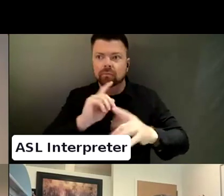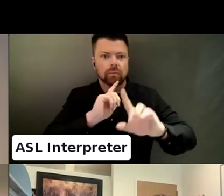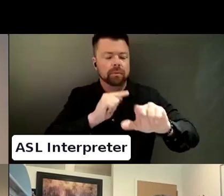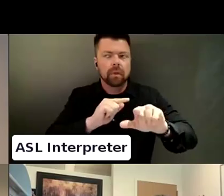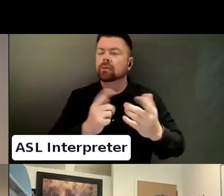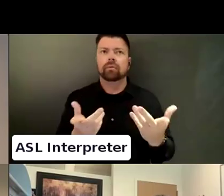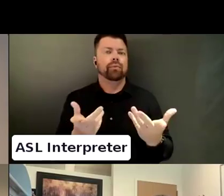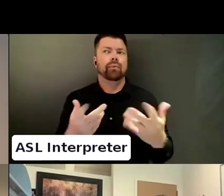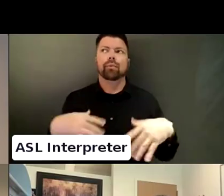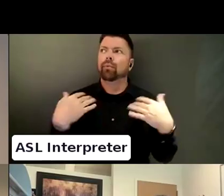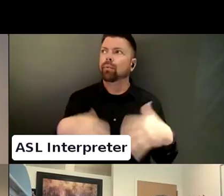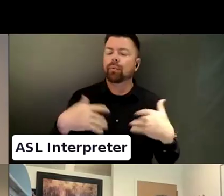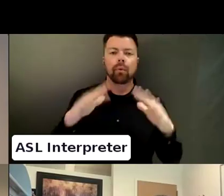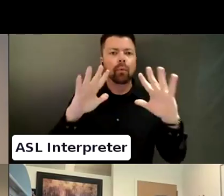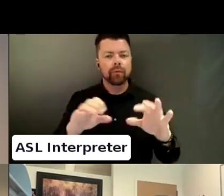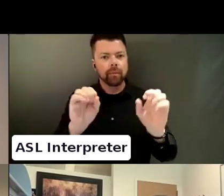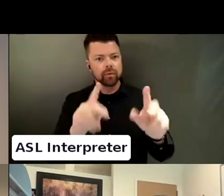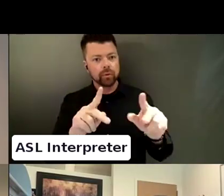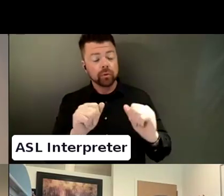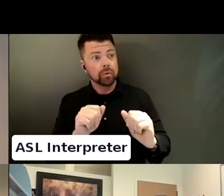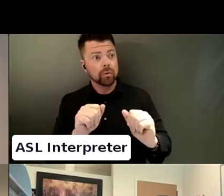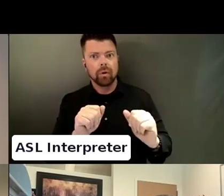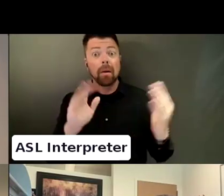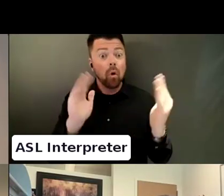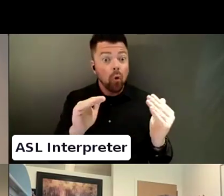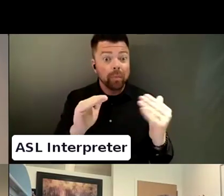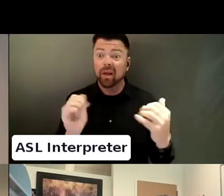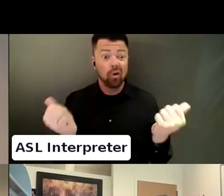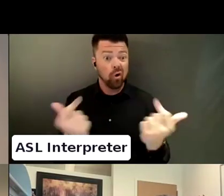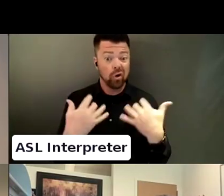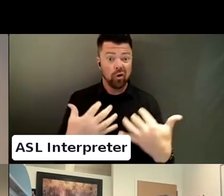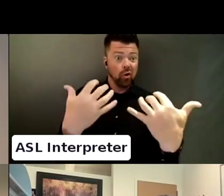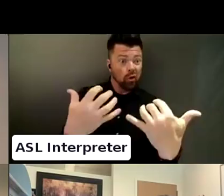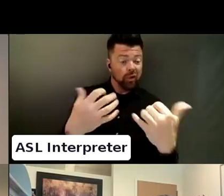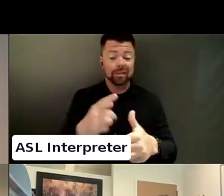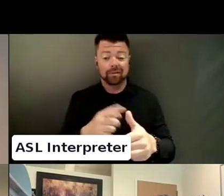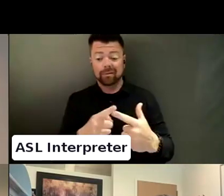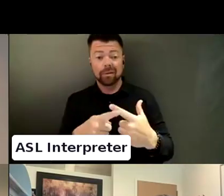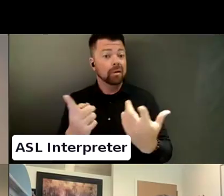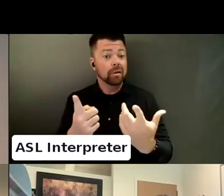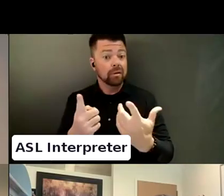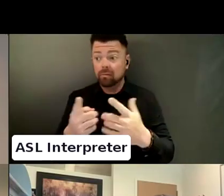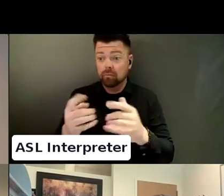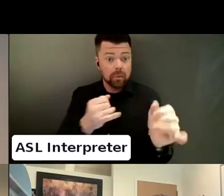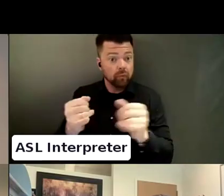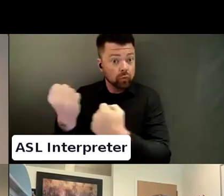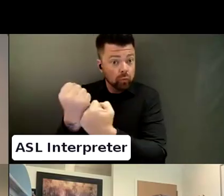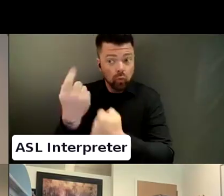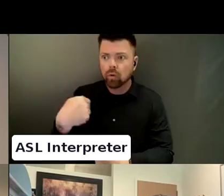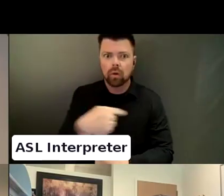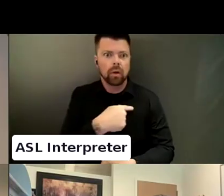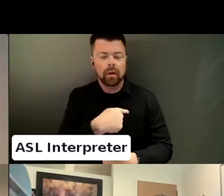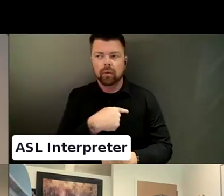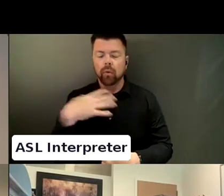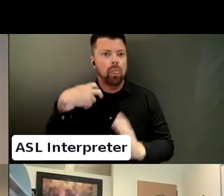wonderful opportunity. So I'm hoping that our listeners and supporters will feel free to just go right in. And